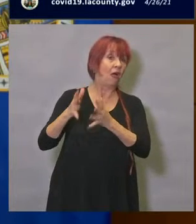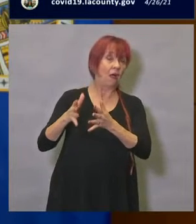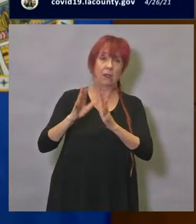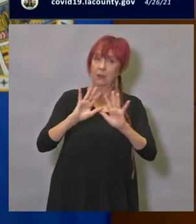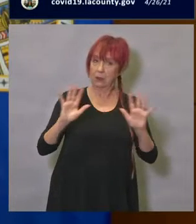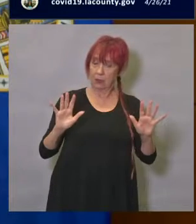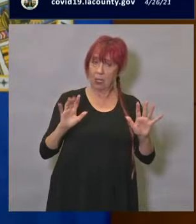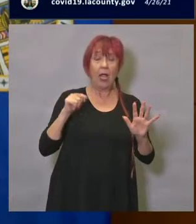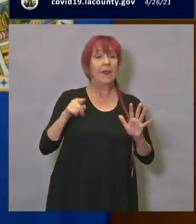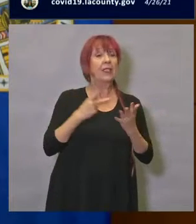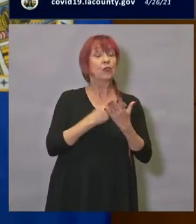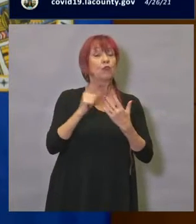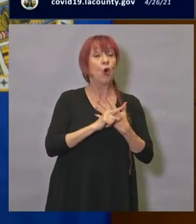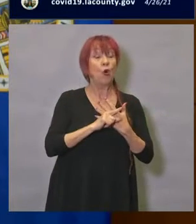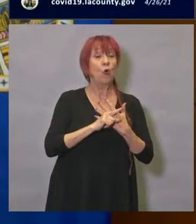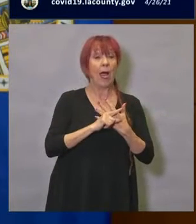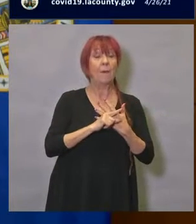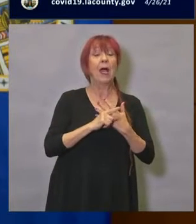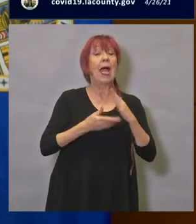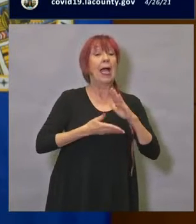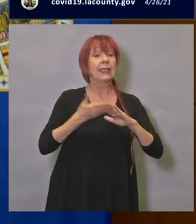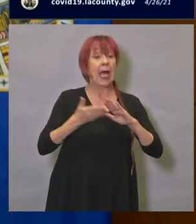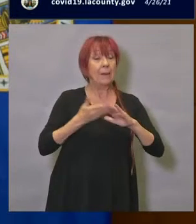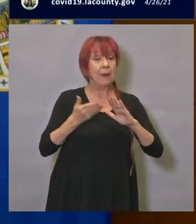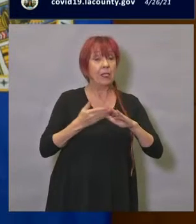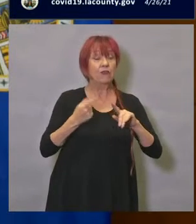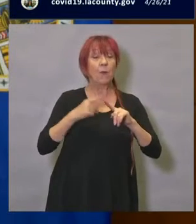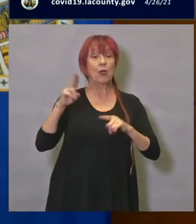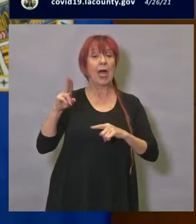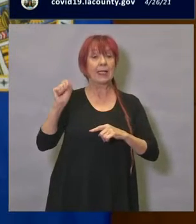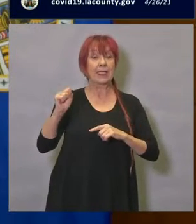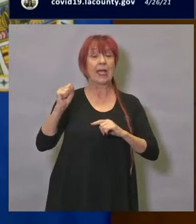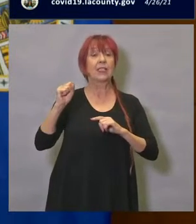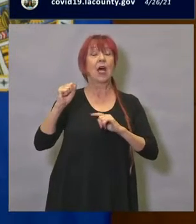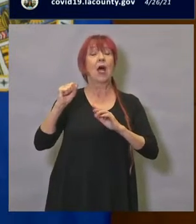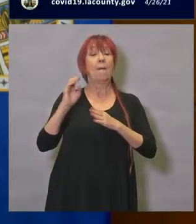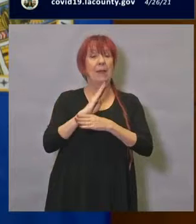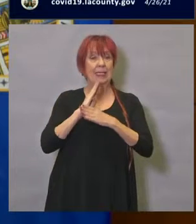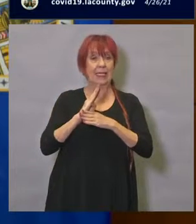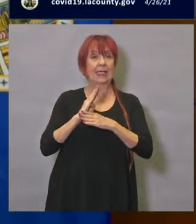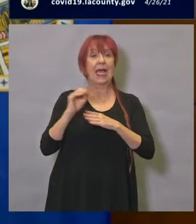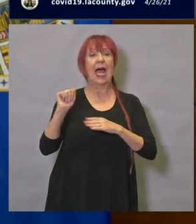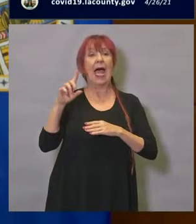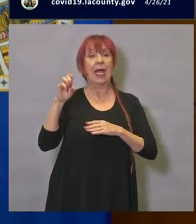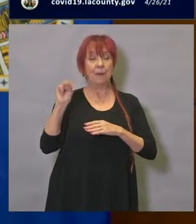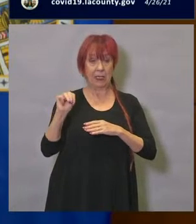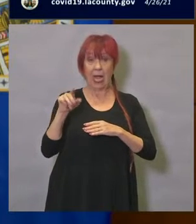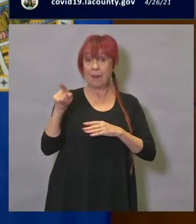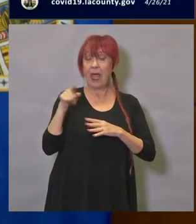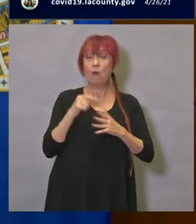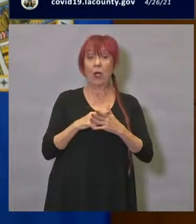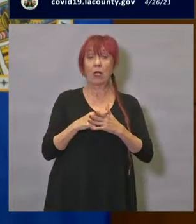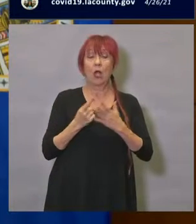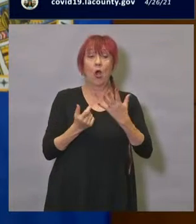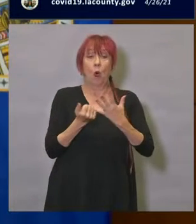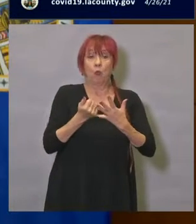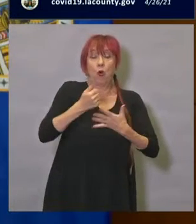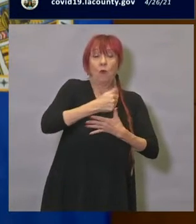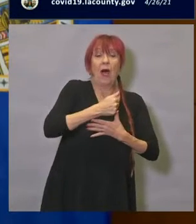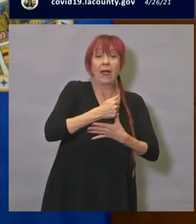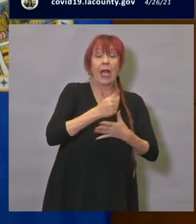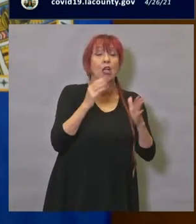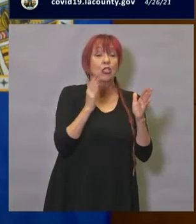is being administered by the United States Small Business Administration, and they will prioritize applicants who are small